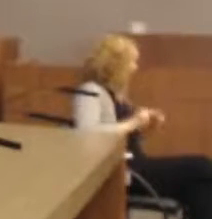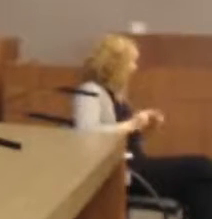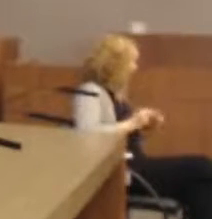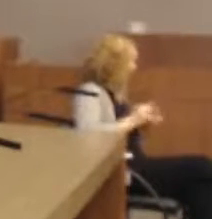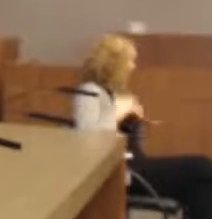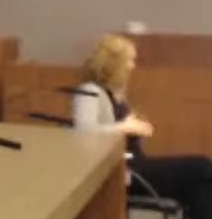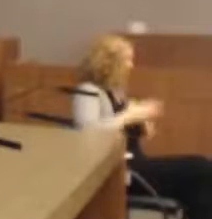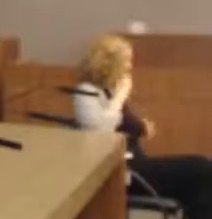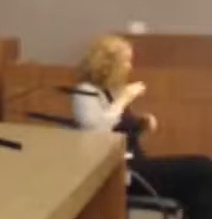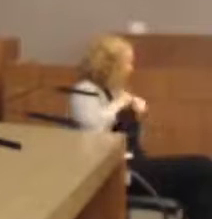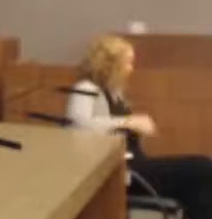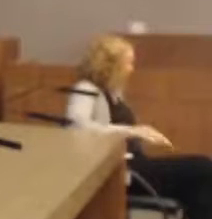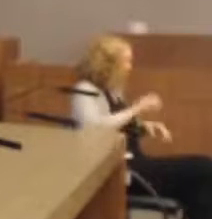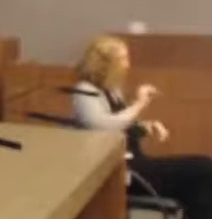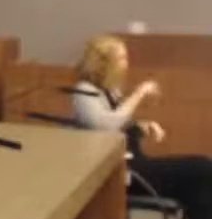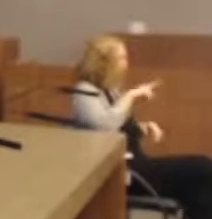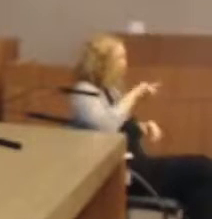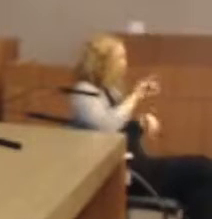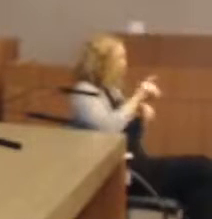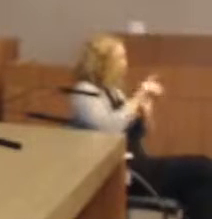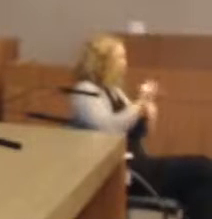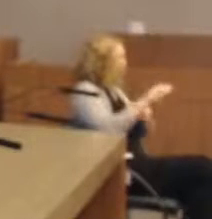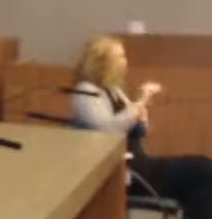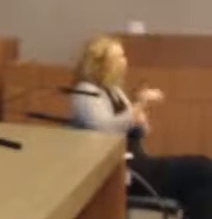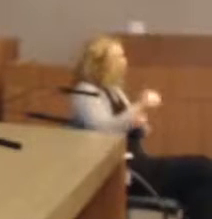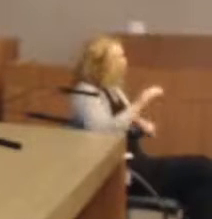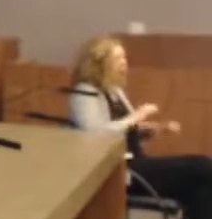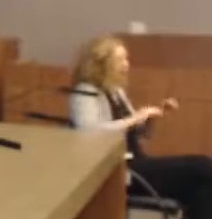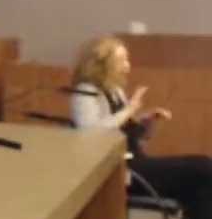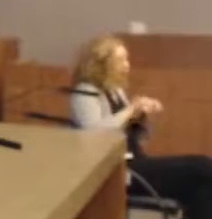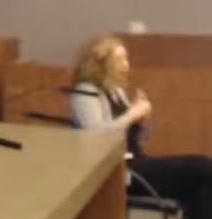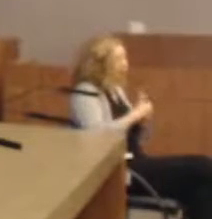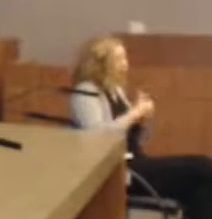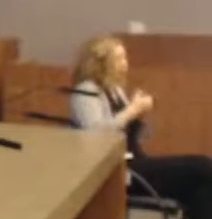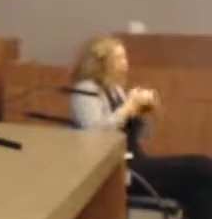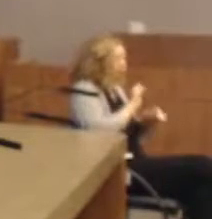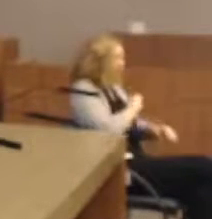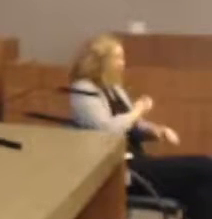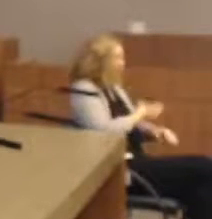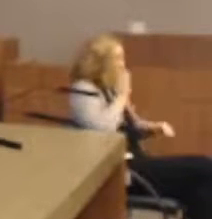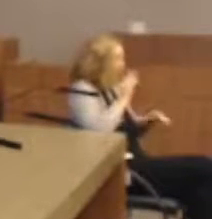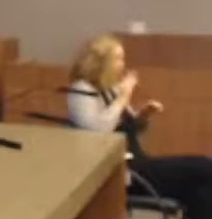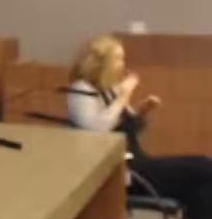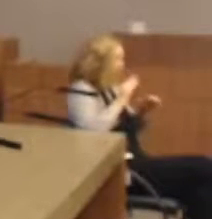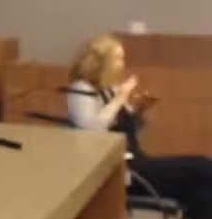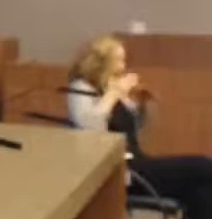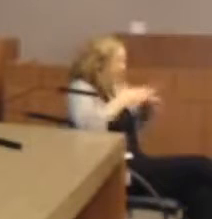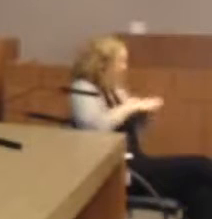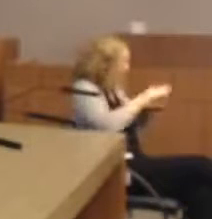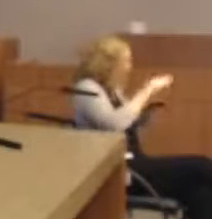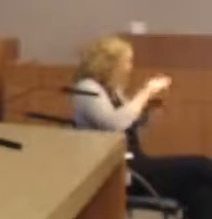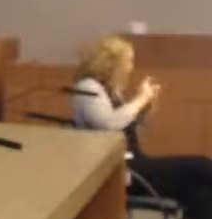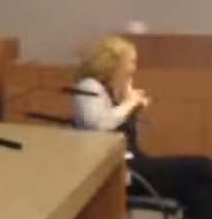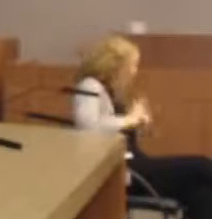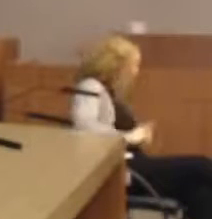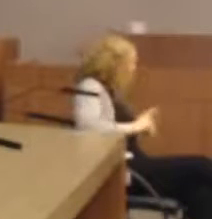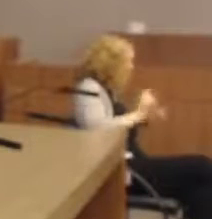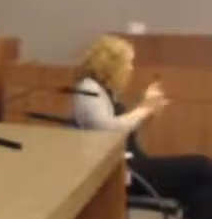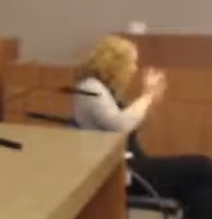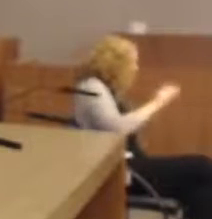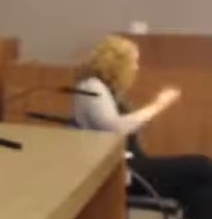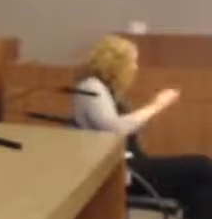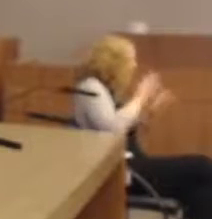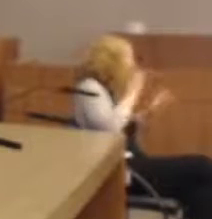those opioids and other chemicals, and all the energy is going to get directed at the physical crisis, and it's going to calm the emotional crisis